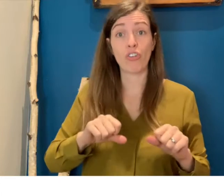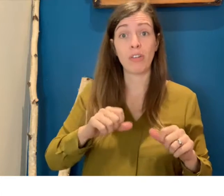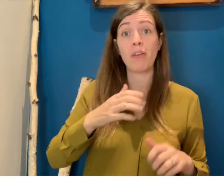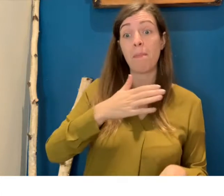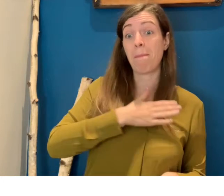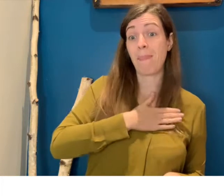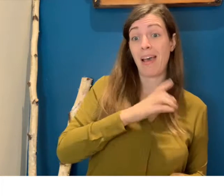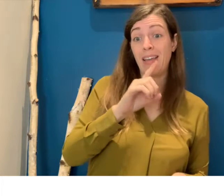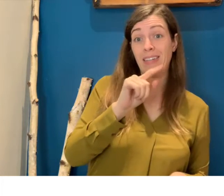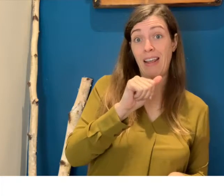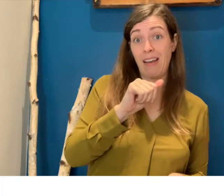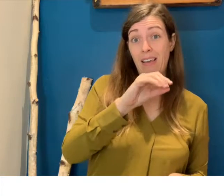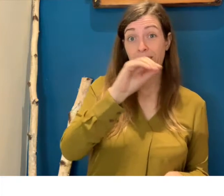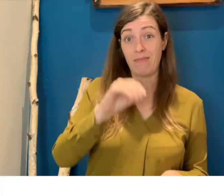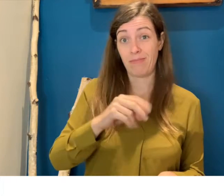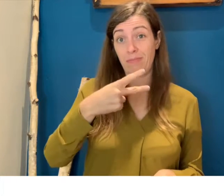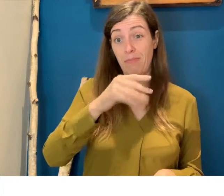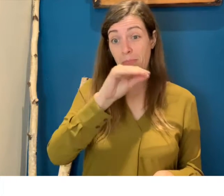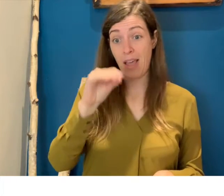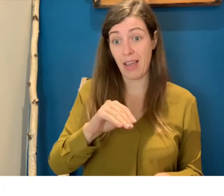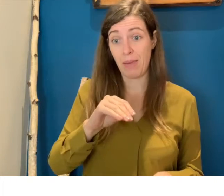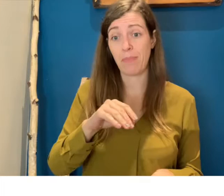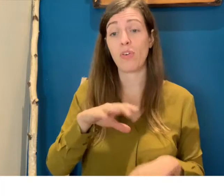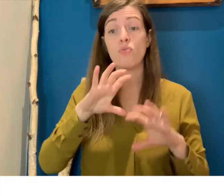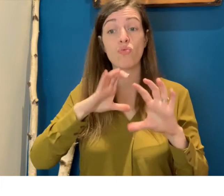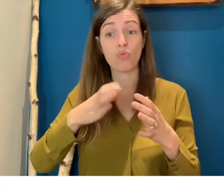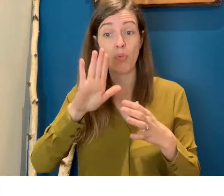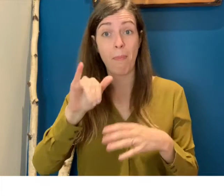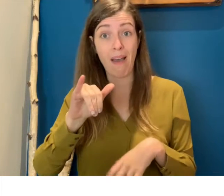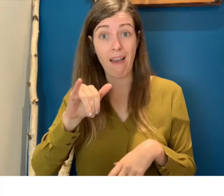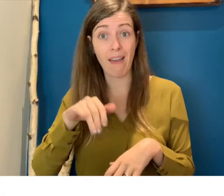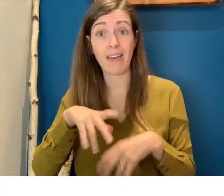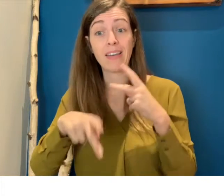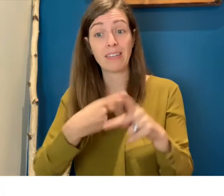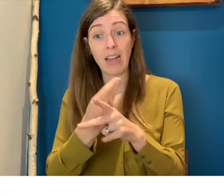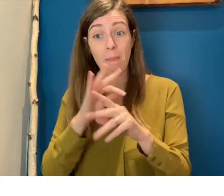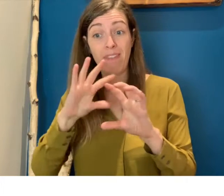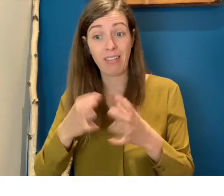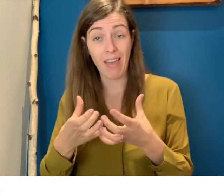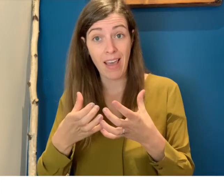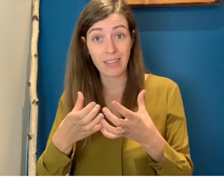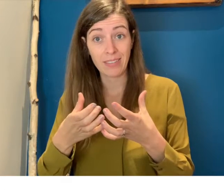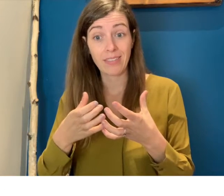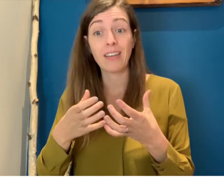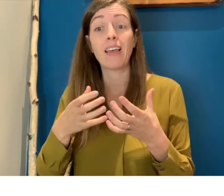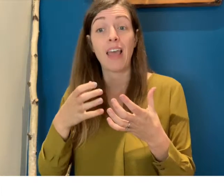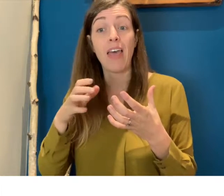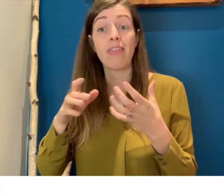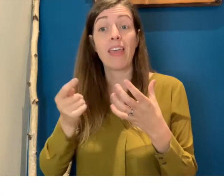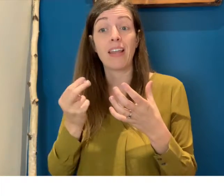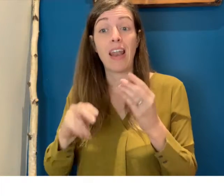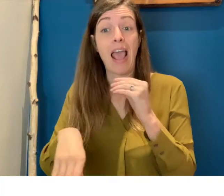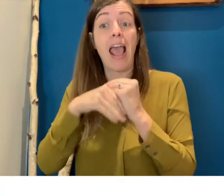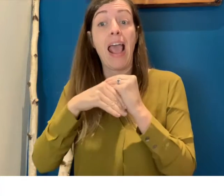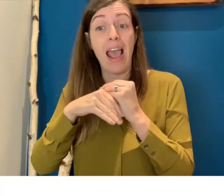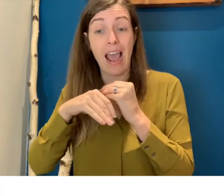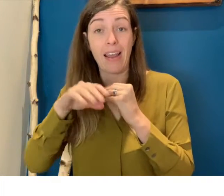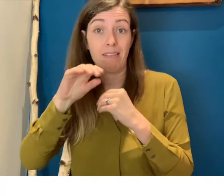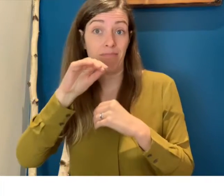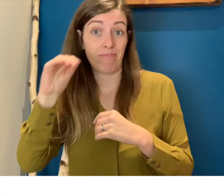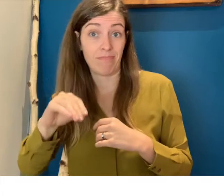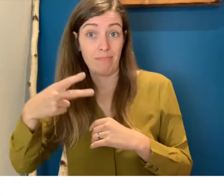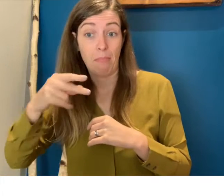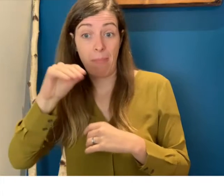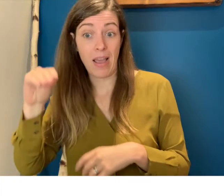of program. I could do that by saying my data, group by, type